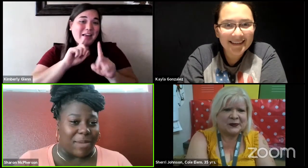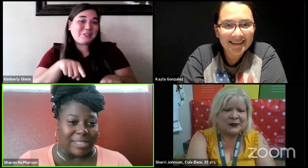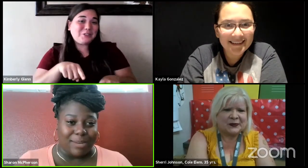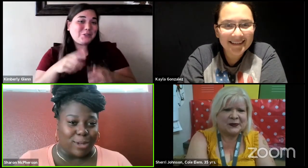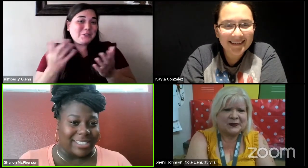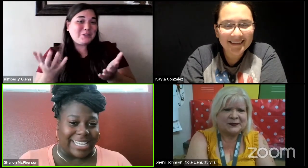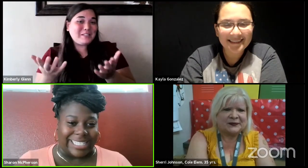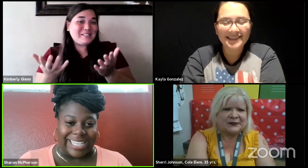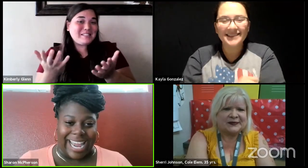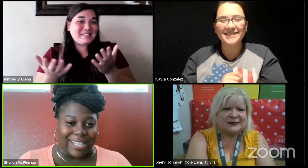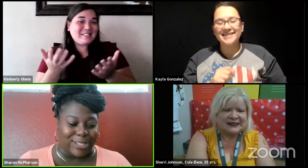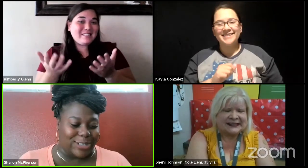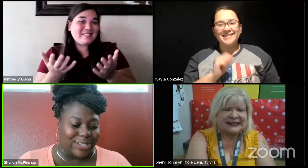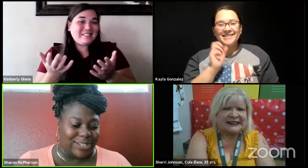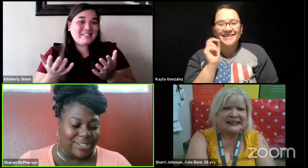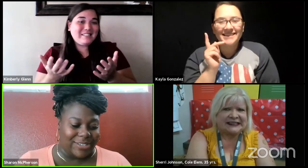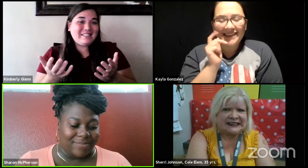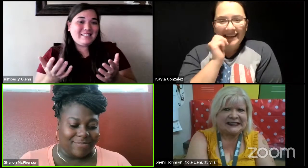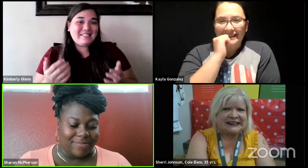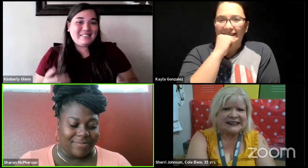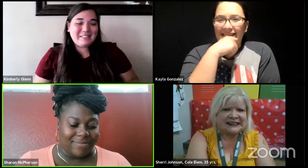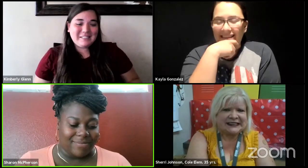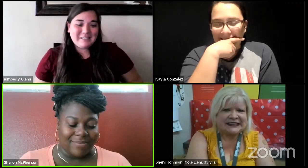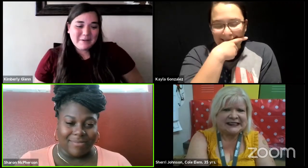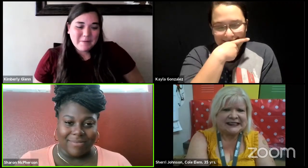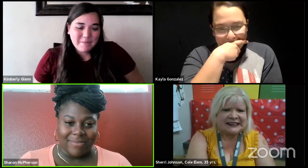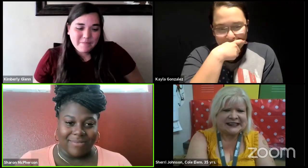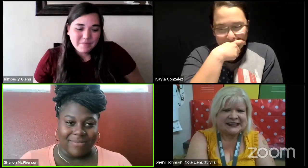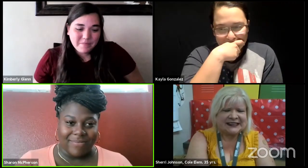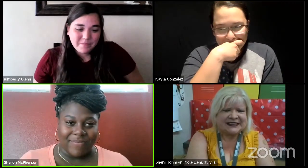Okay, you have about 10 more seconds to answer.